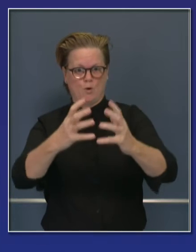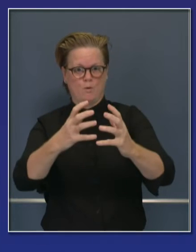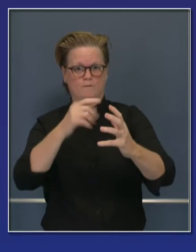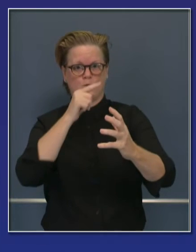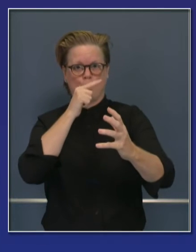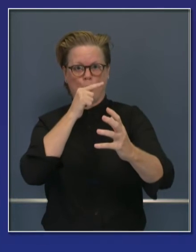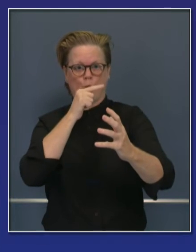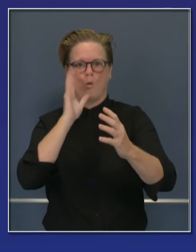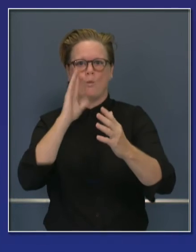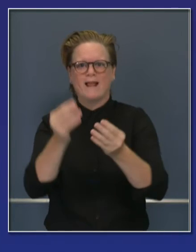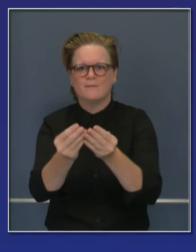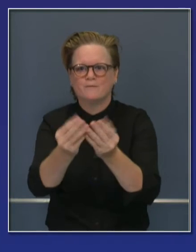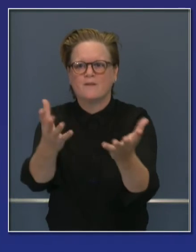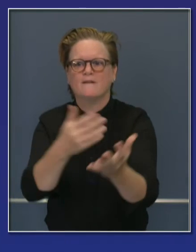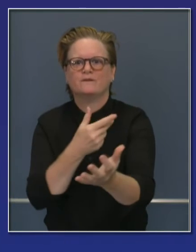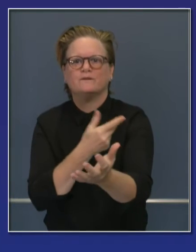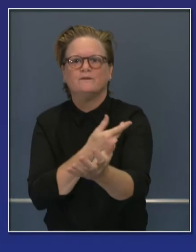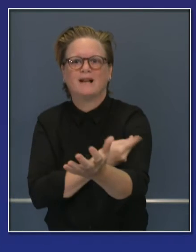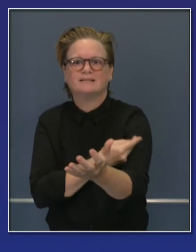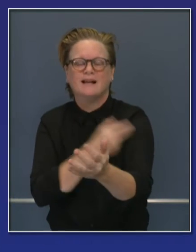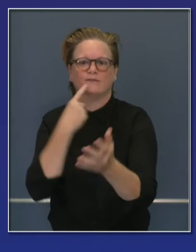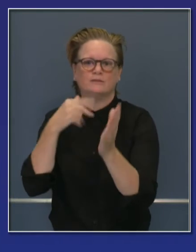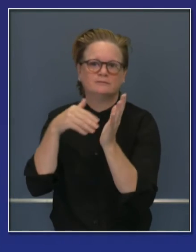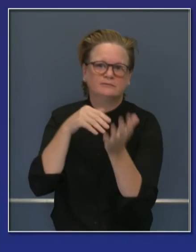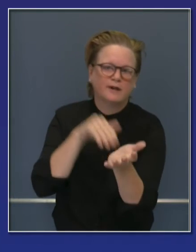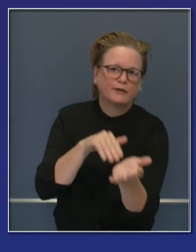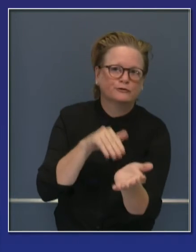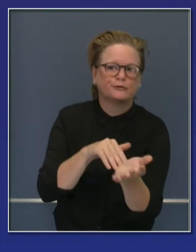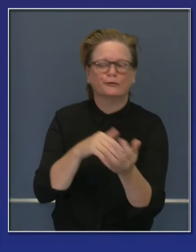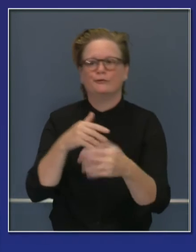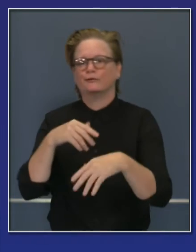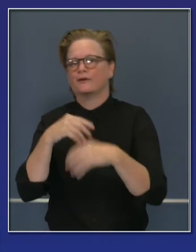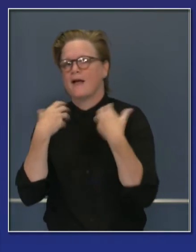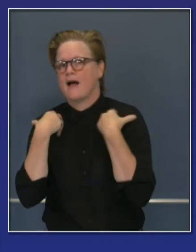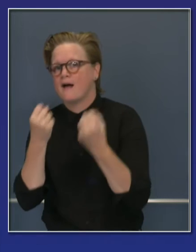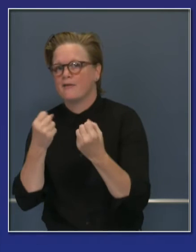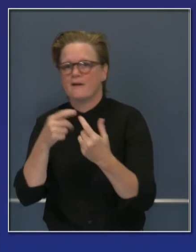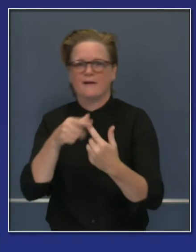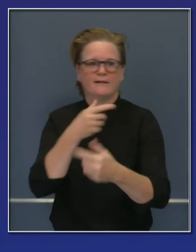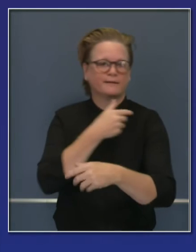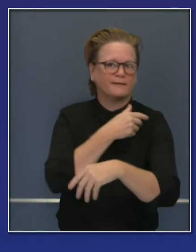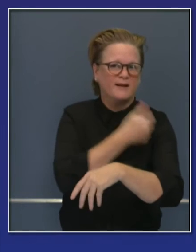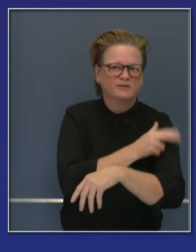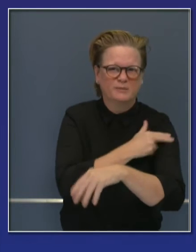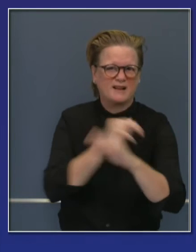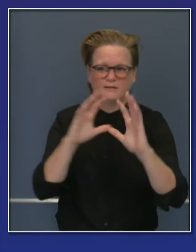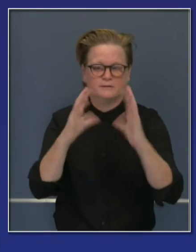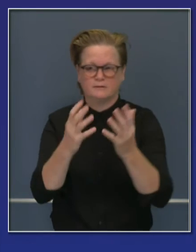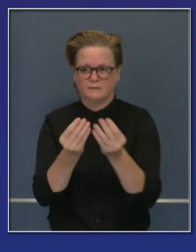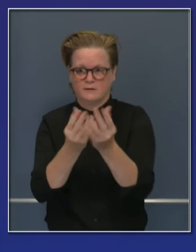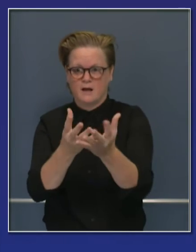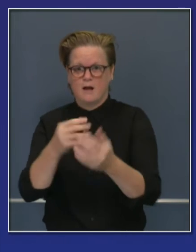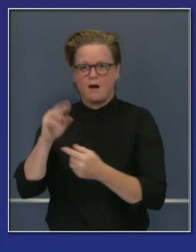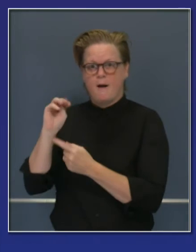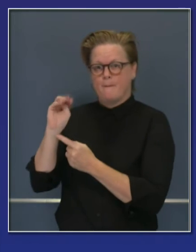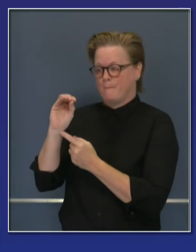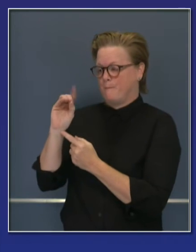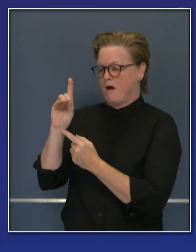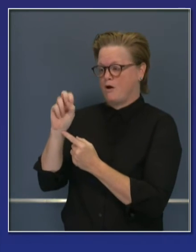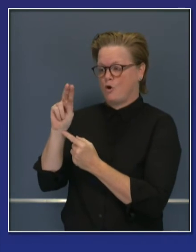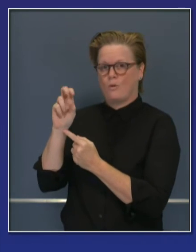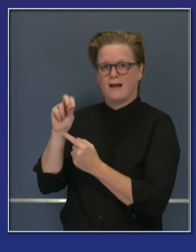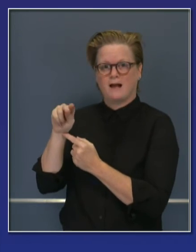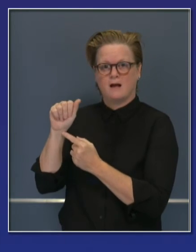clinics, hospital settings, plans, and the like. Moderna is working with an intermediary, McKesson. McKesson's well